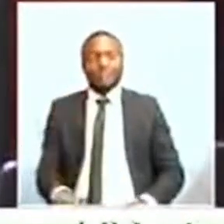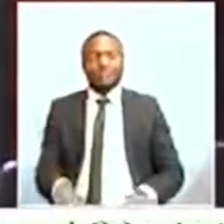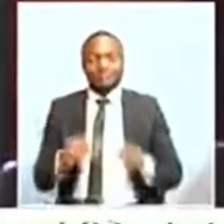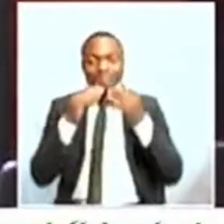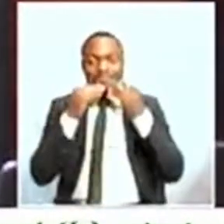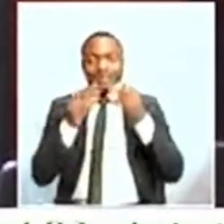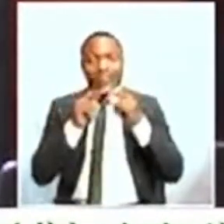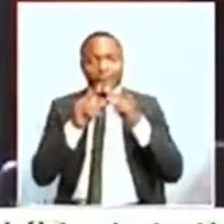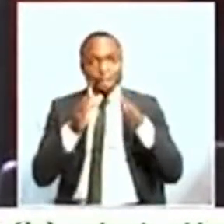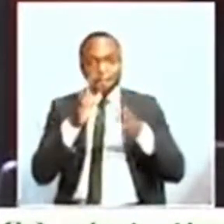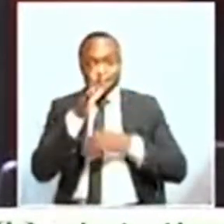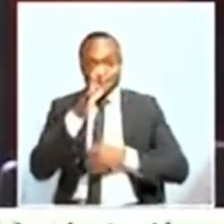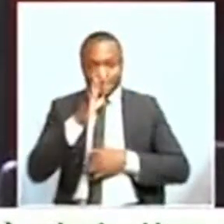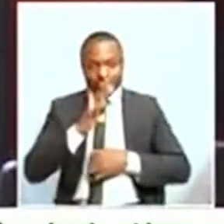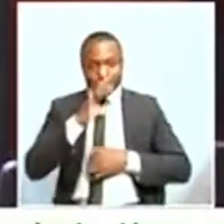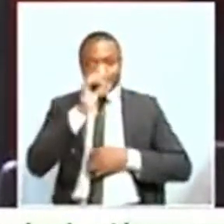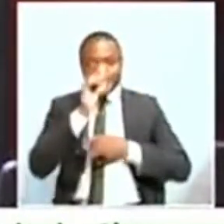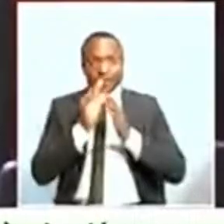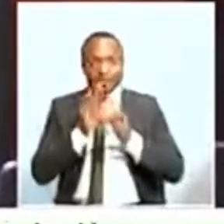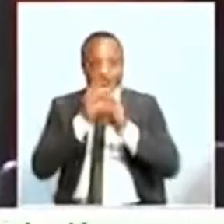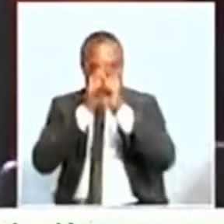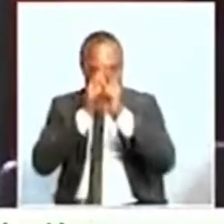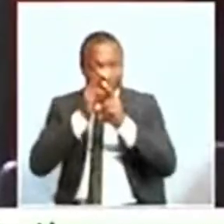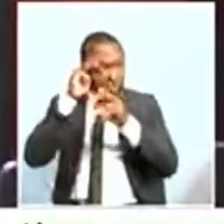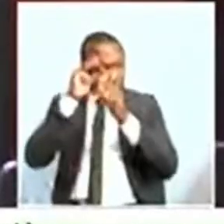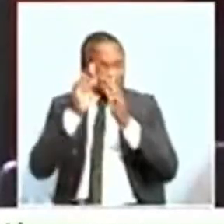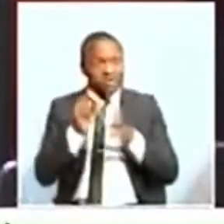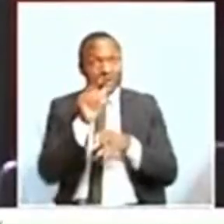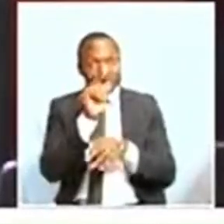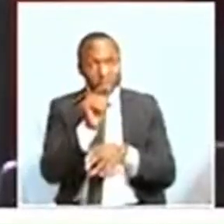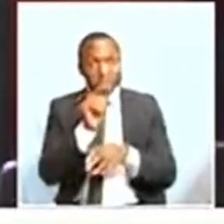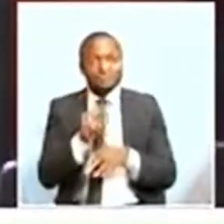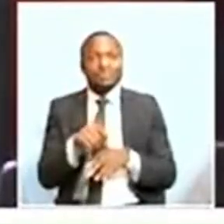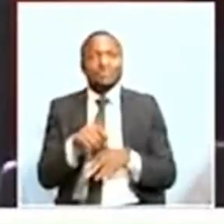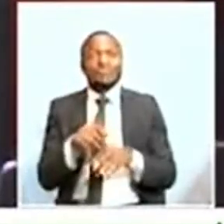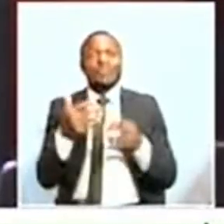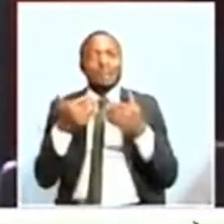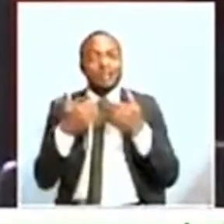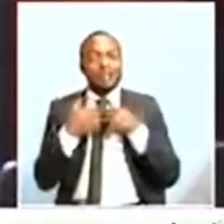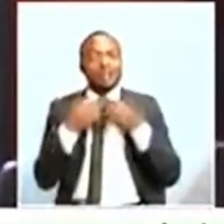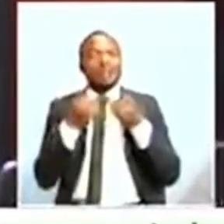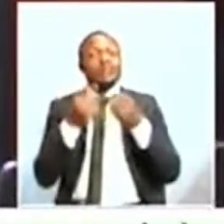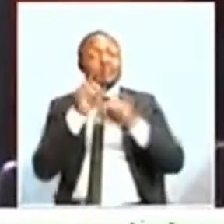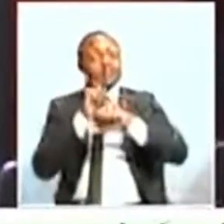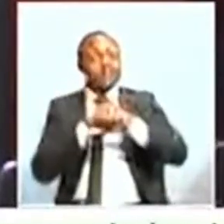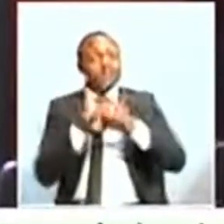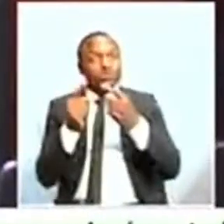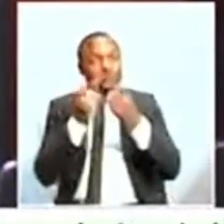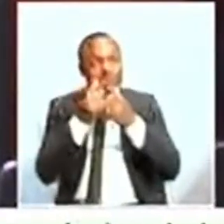Thank you so much, Madam Speaker. Honorable Minister, you have several times talked about